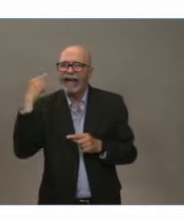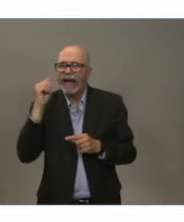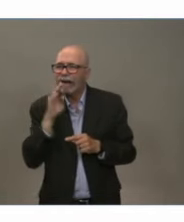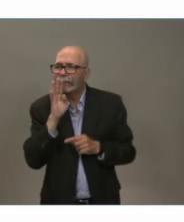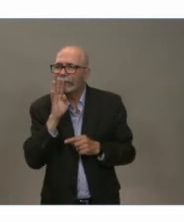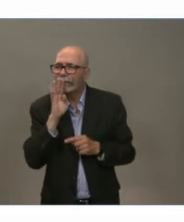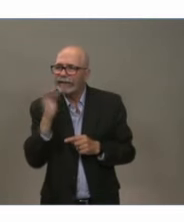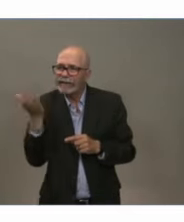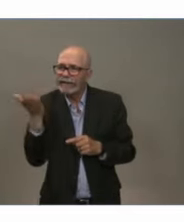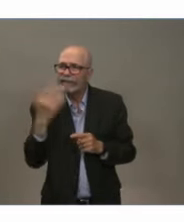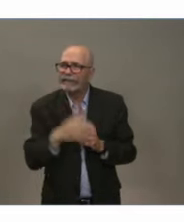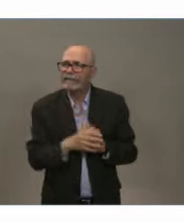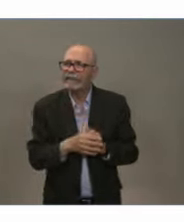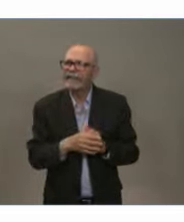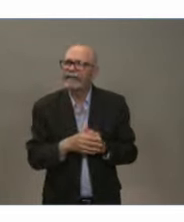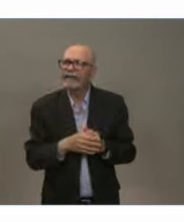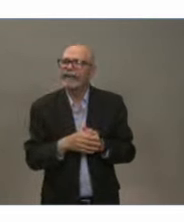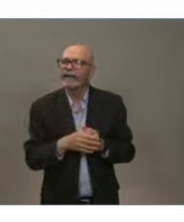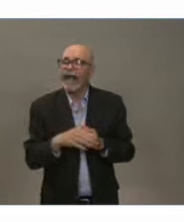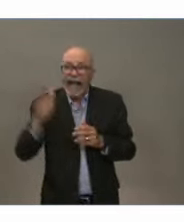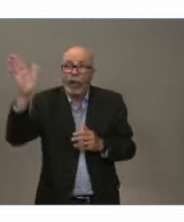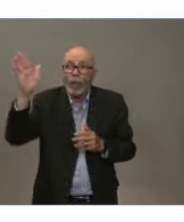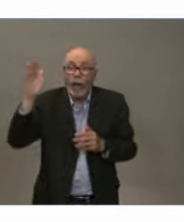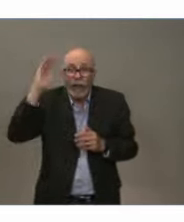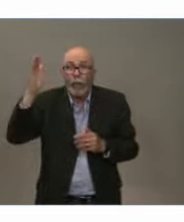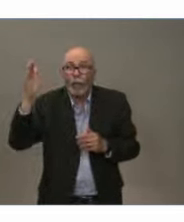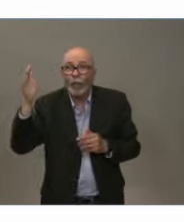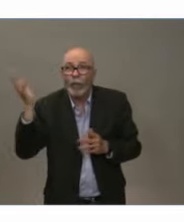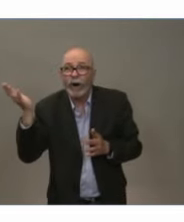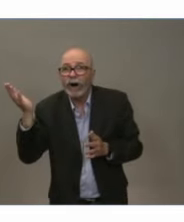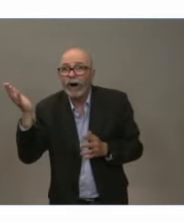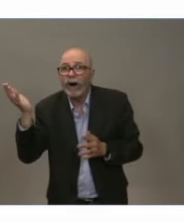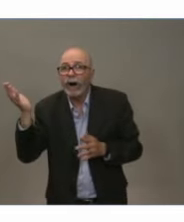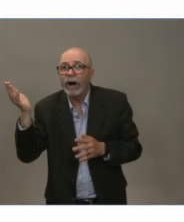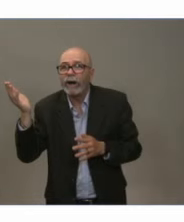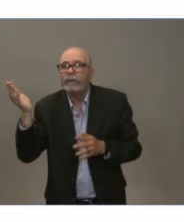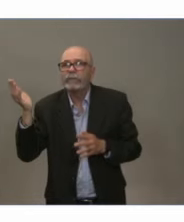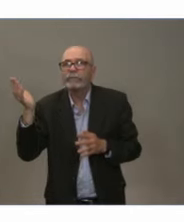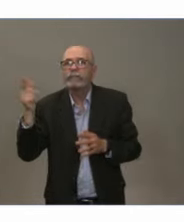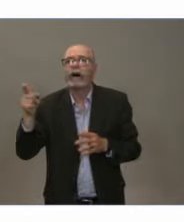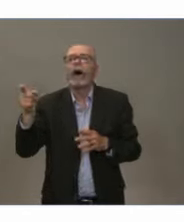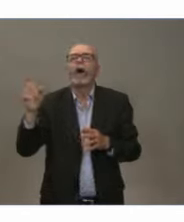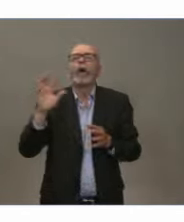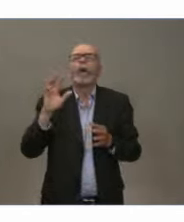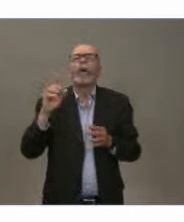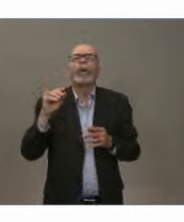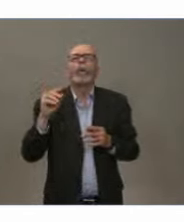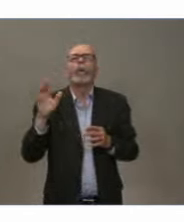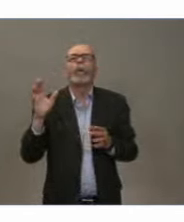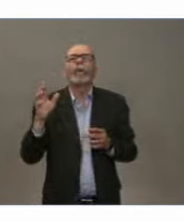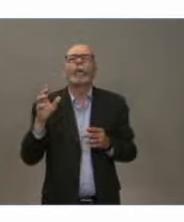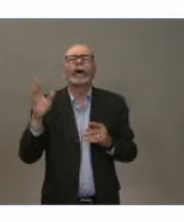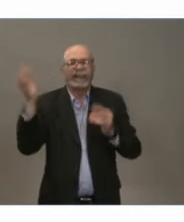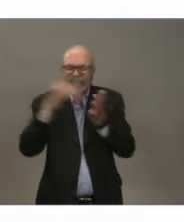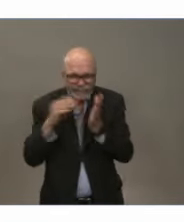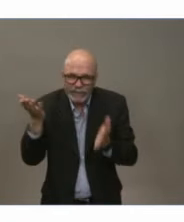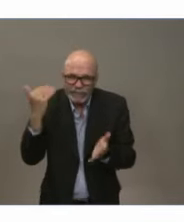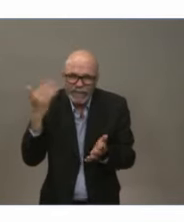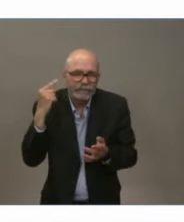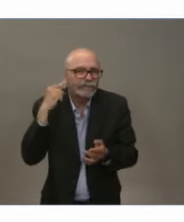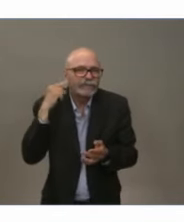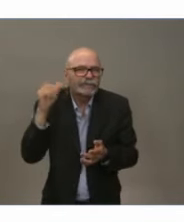Hello? John, are you still there? I am. Try your question again. We're having trouble hearing you,